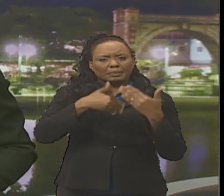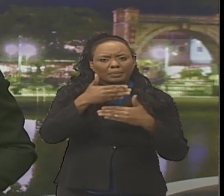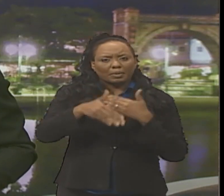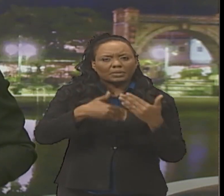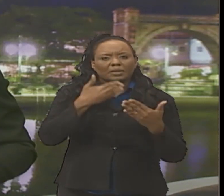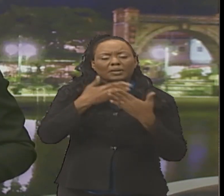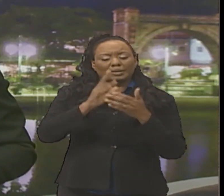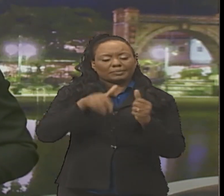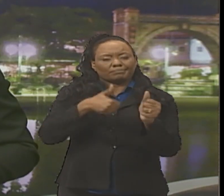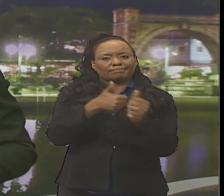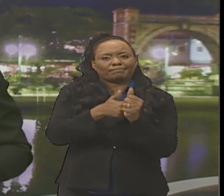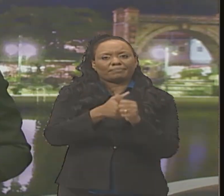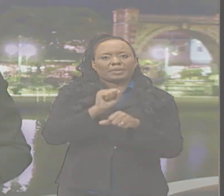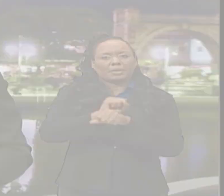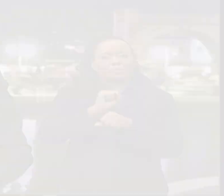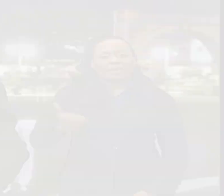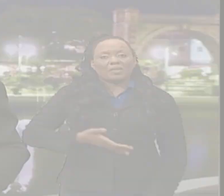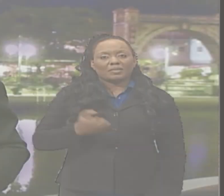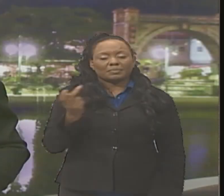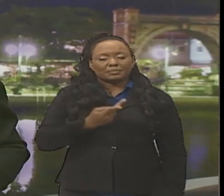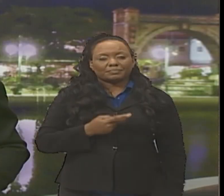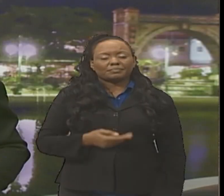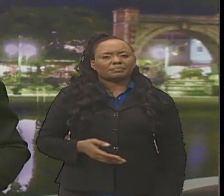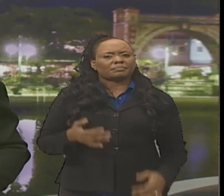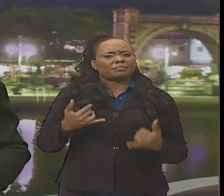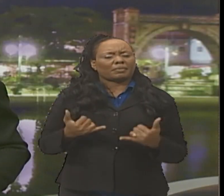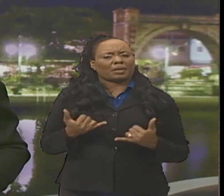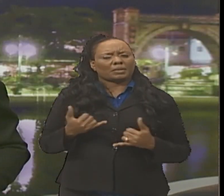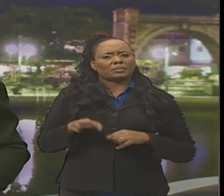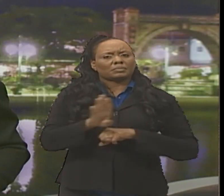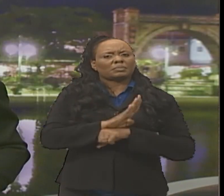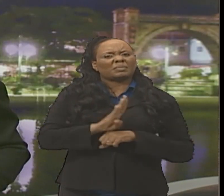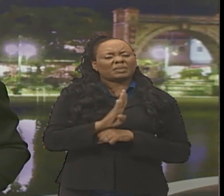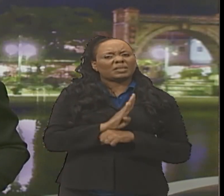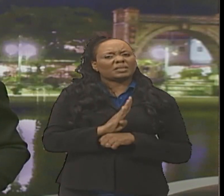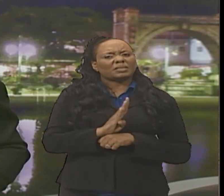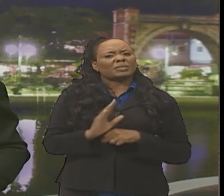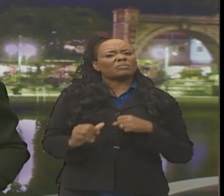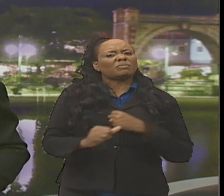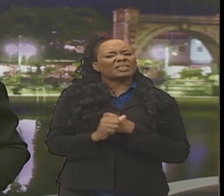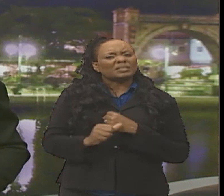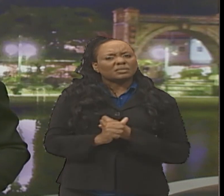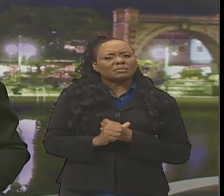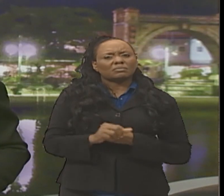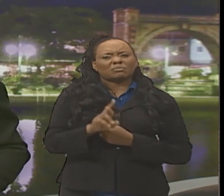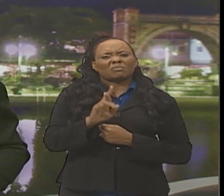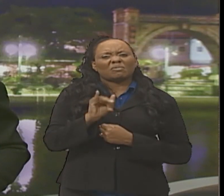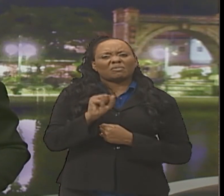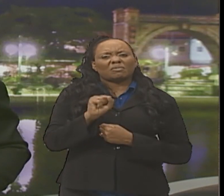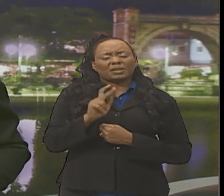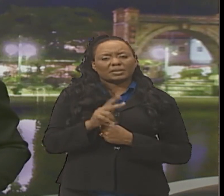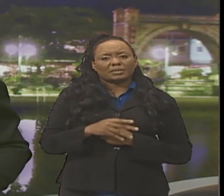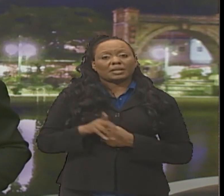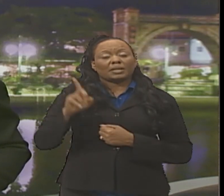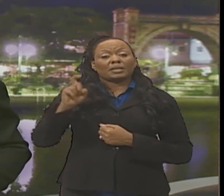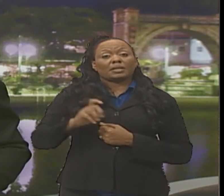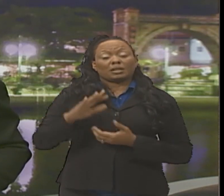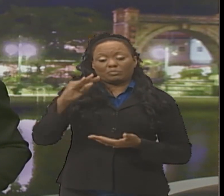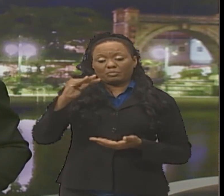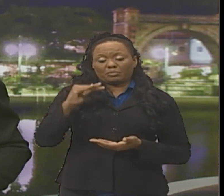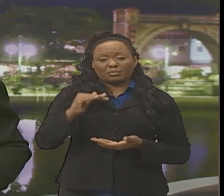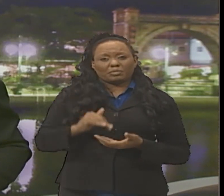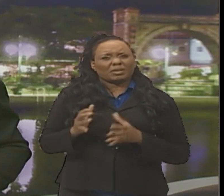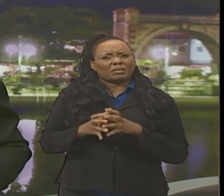the Employment Rights Act. Barbados is at risk of not meeting its commitment to reducing premature mortality from